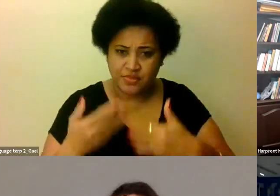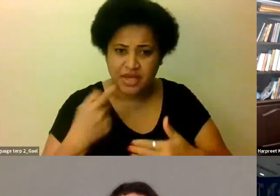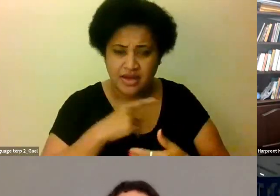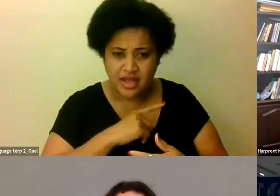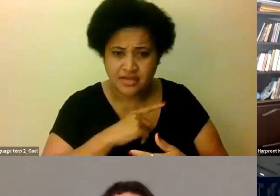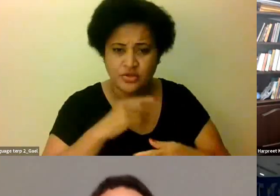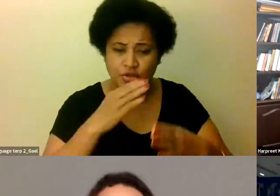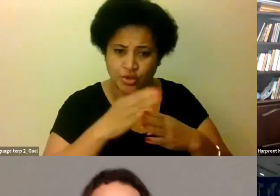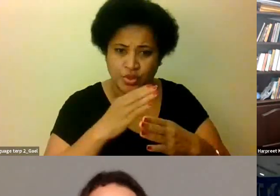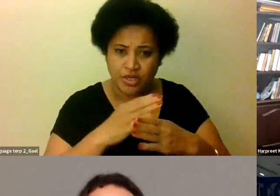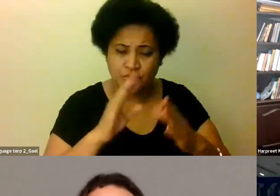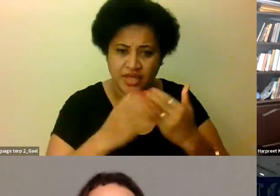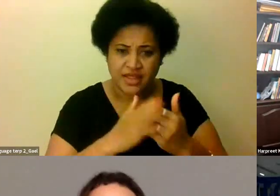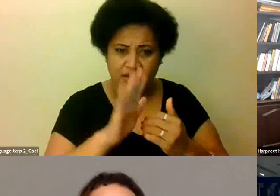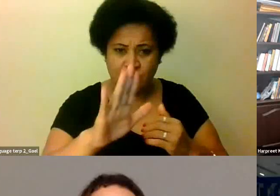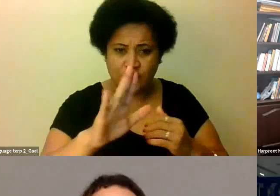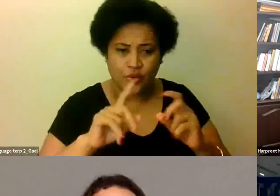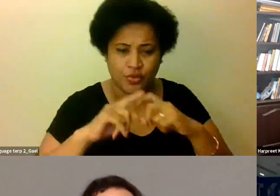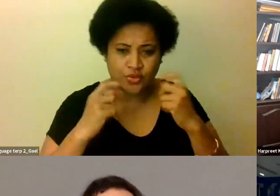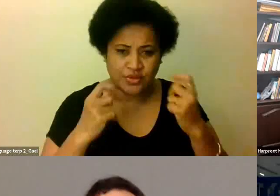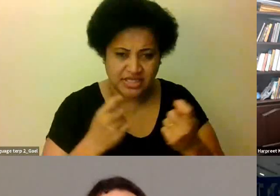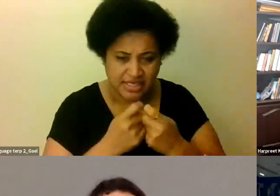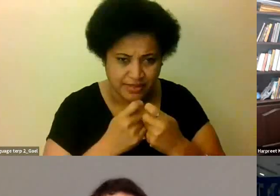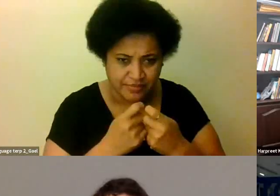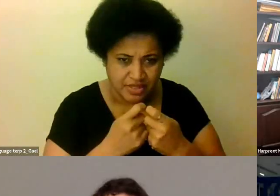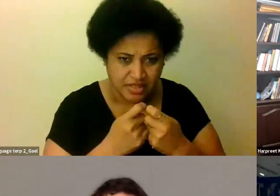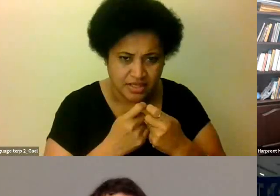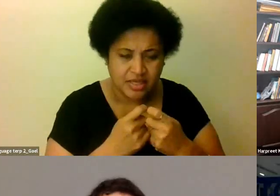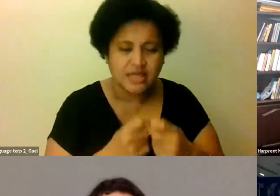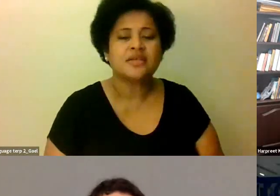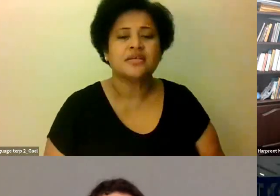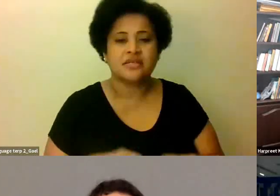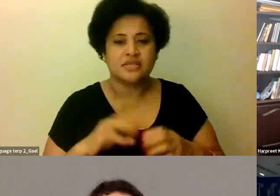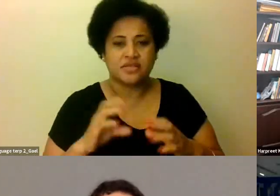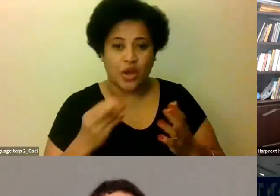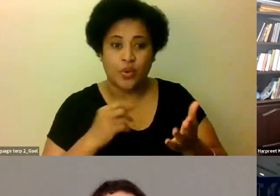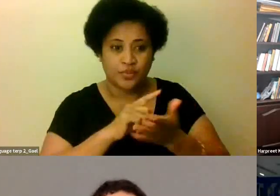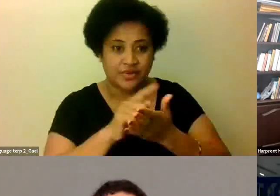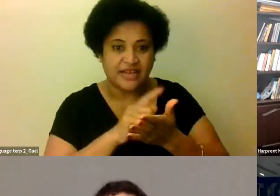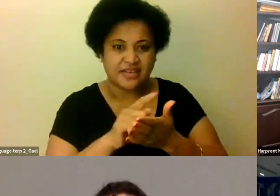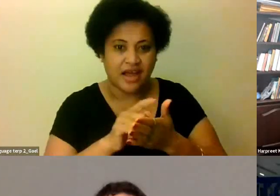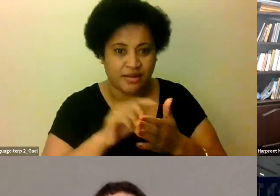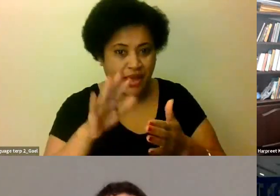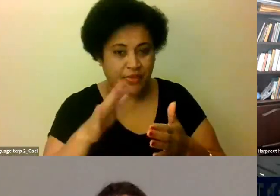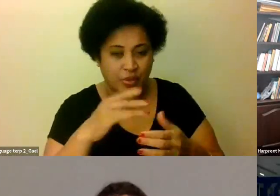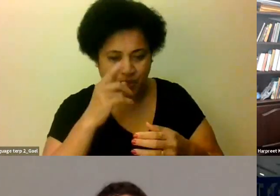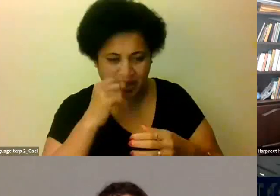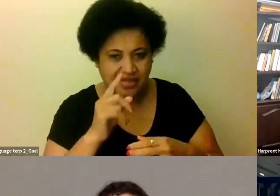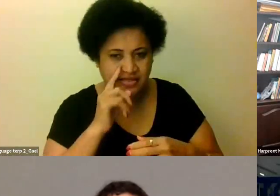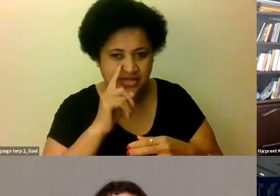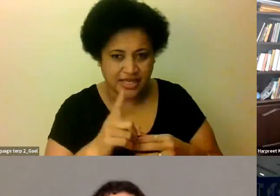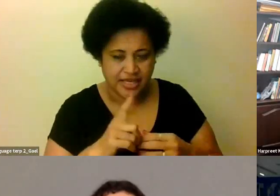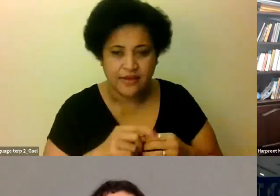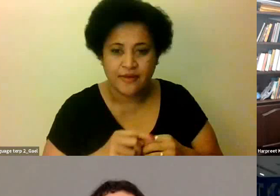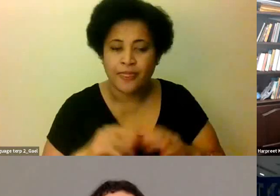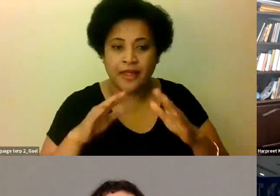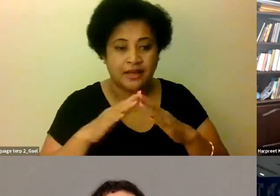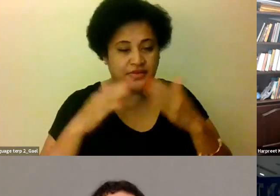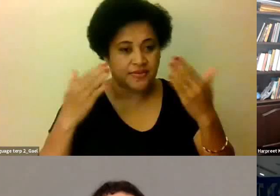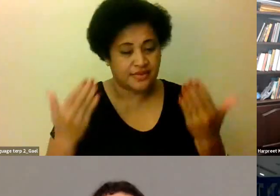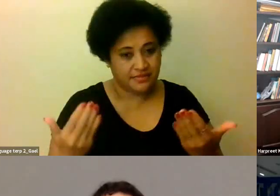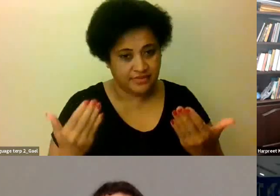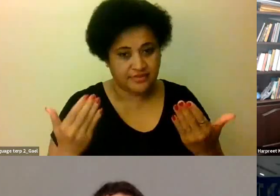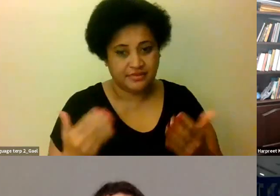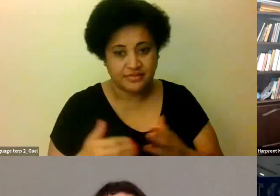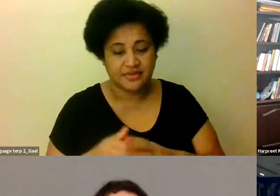dive into some of the things that you have seen a bit later on. But before we do, I would like to